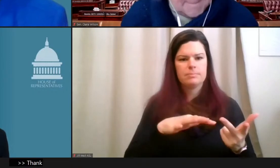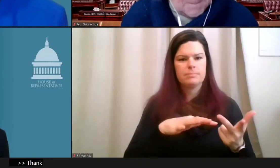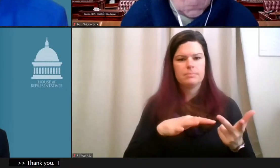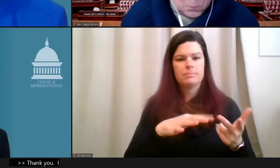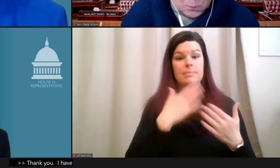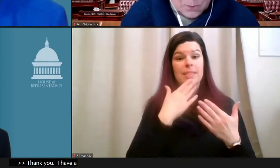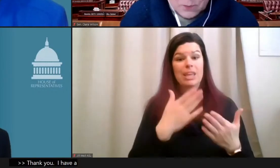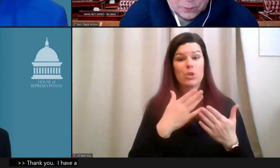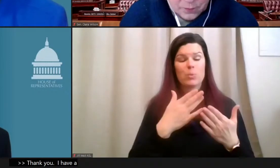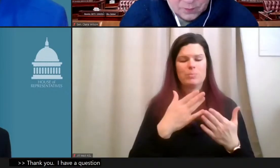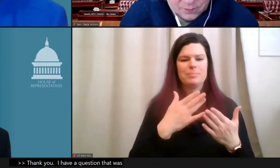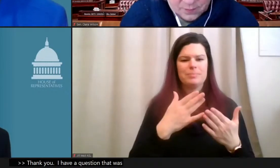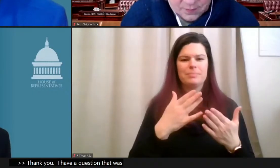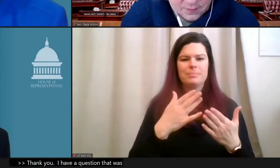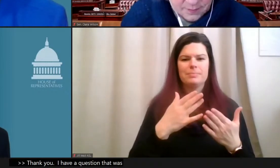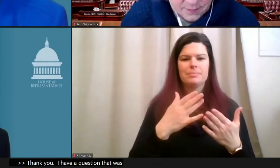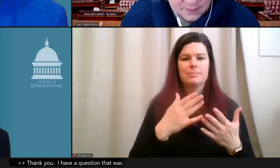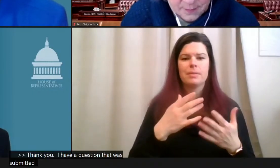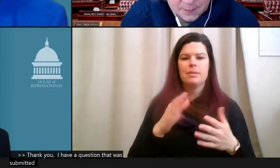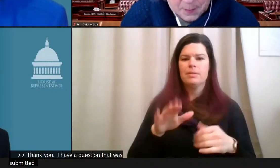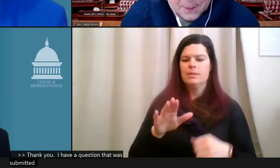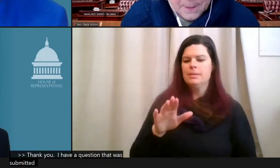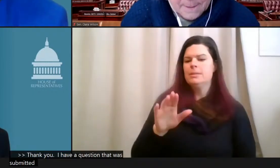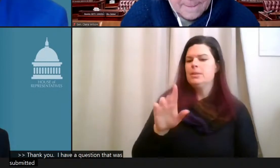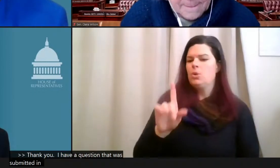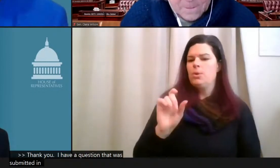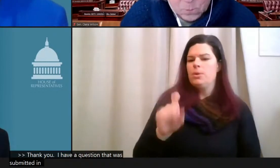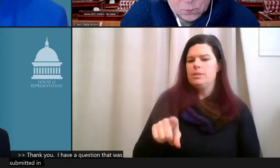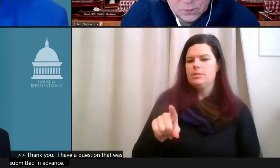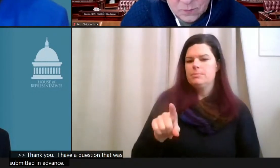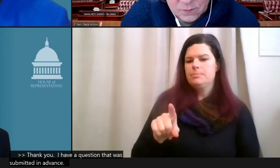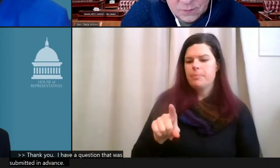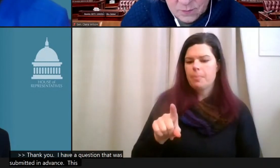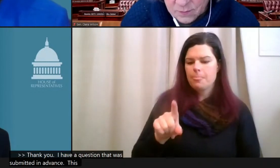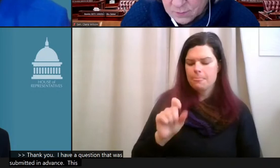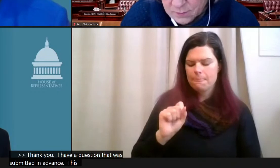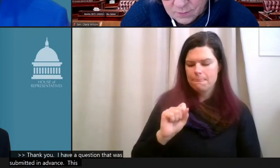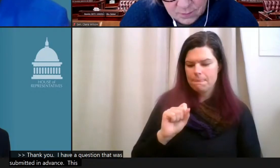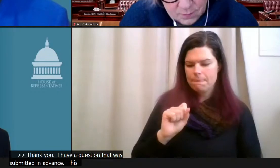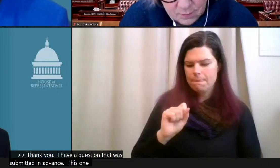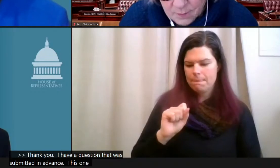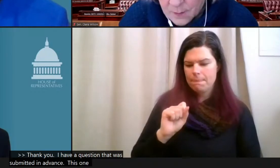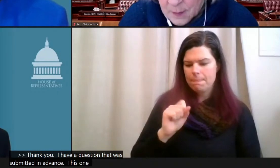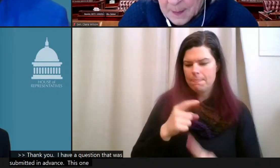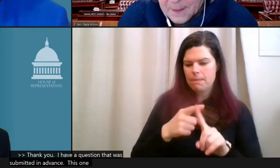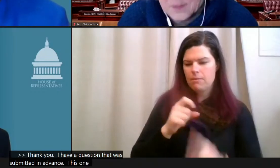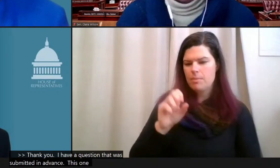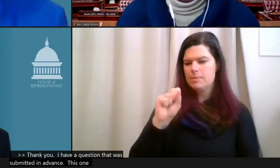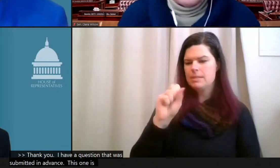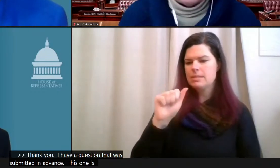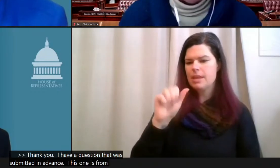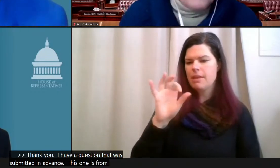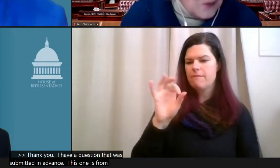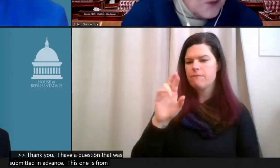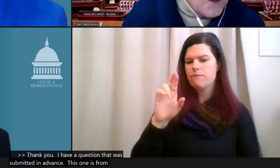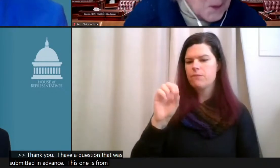that was submitted in advance. This one is from Saffronia, who